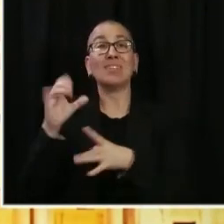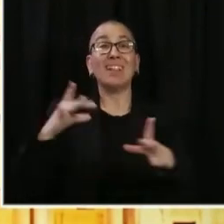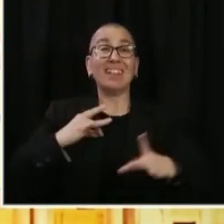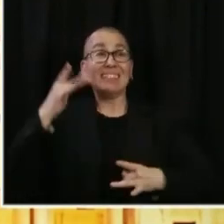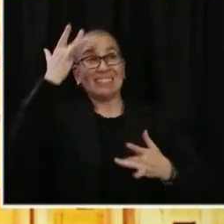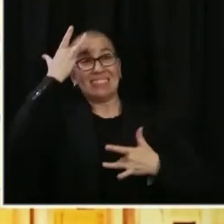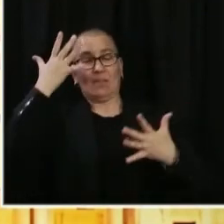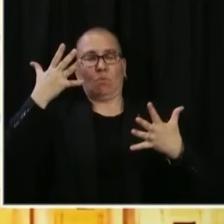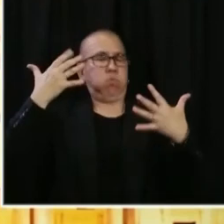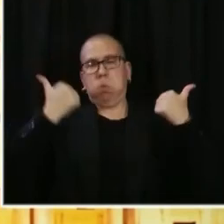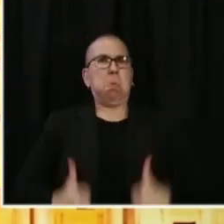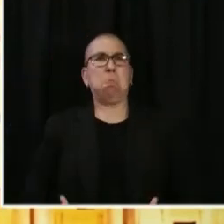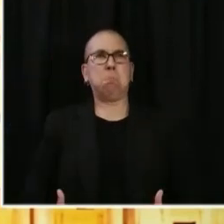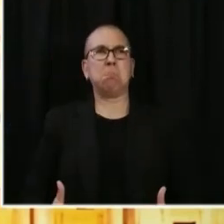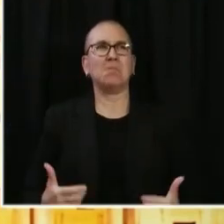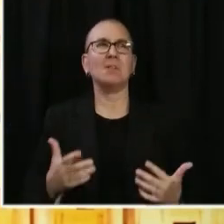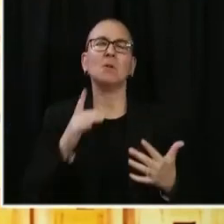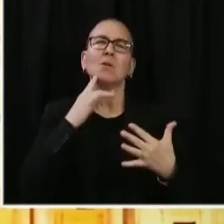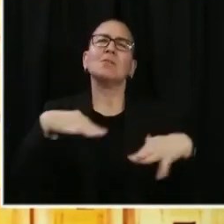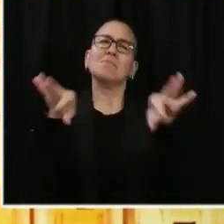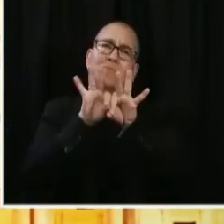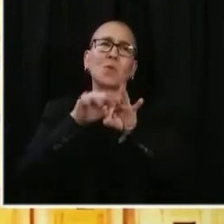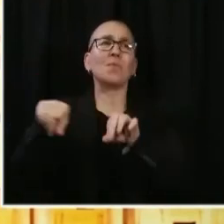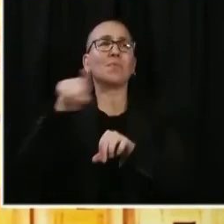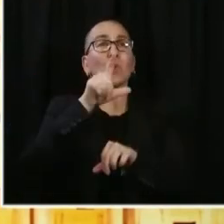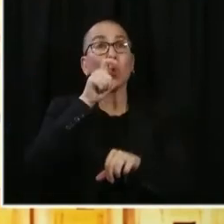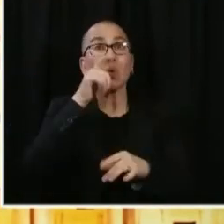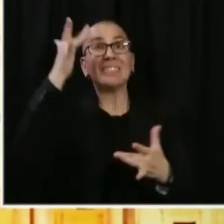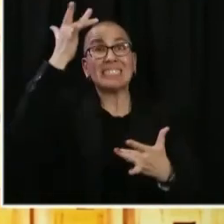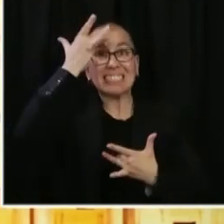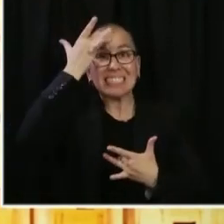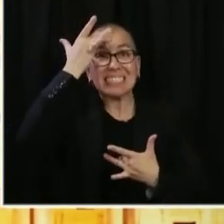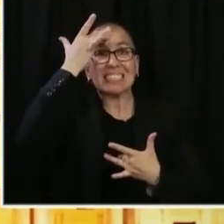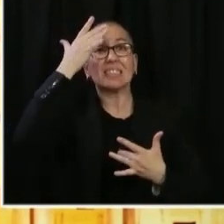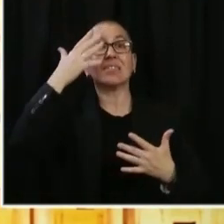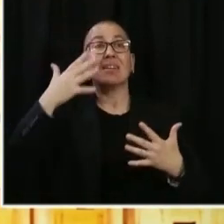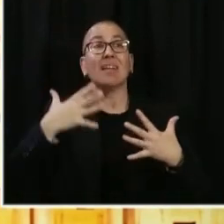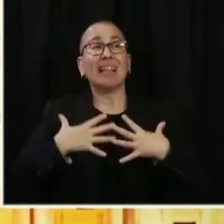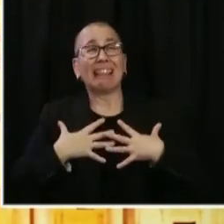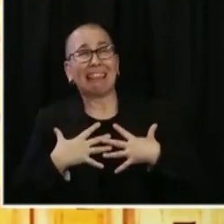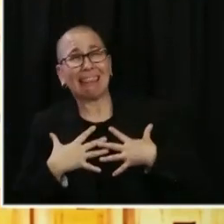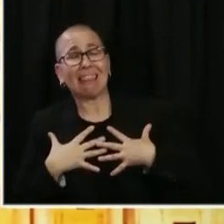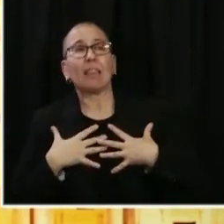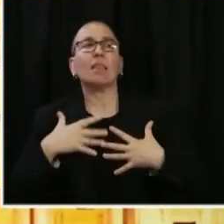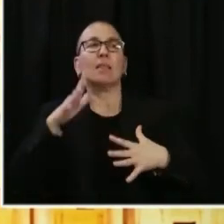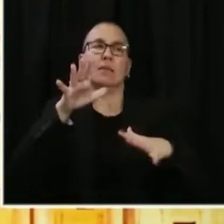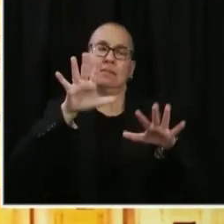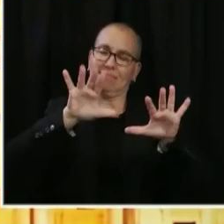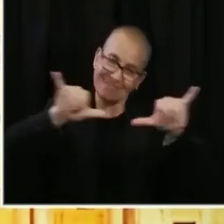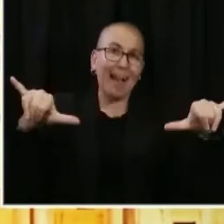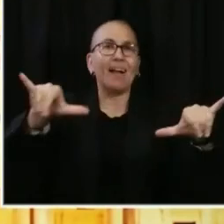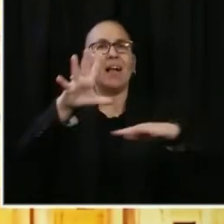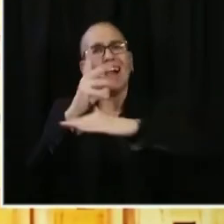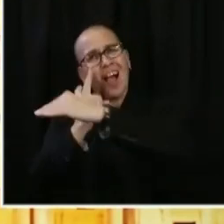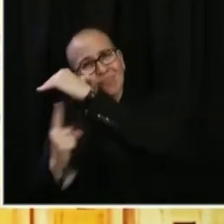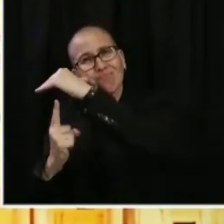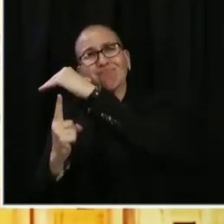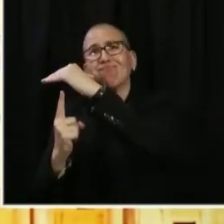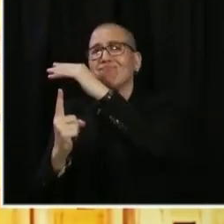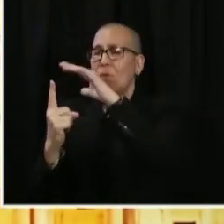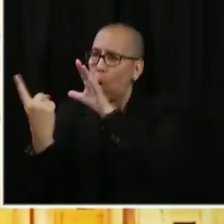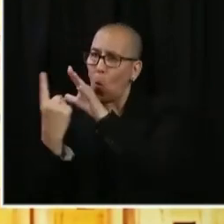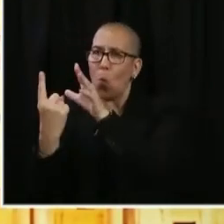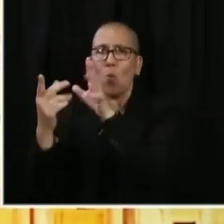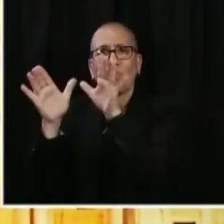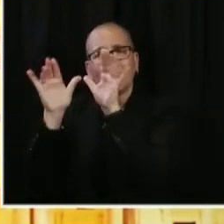encourage Minnesotans at the greatest risk of serious illness to continue sheltering at home. We know the virus rides